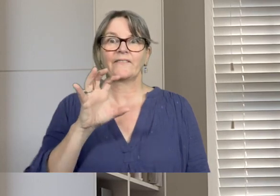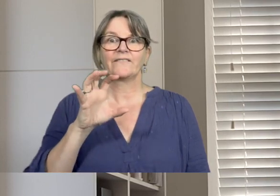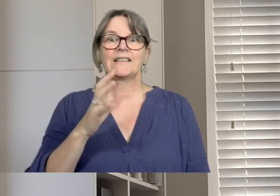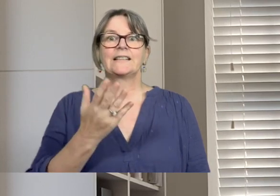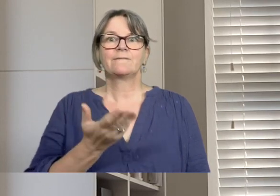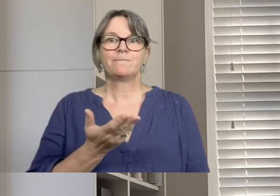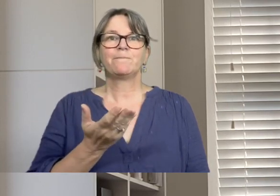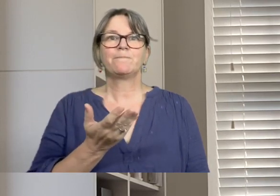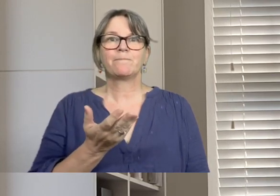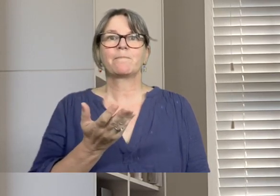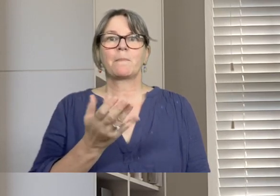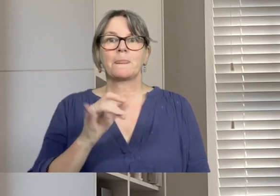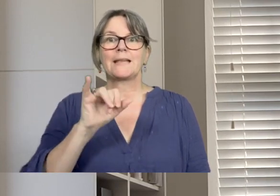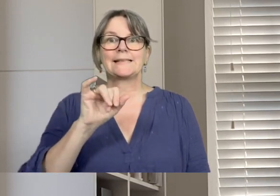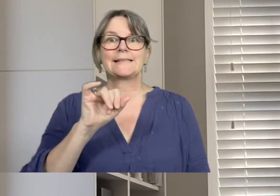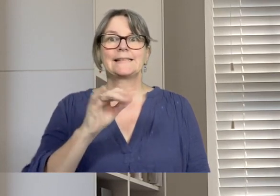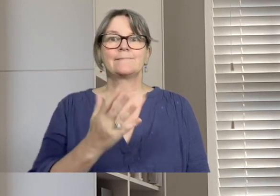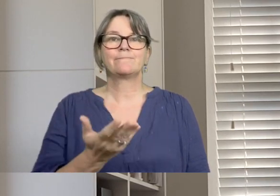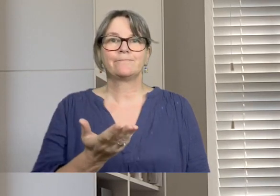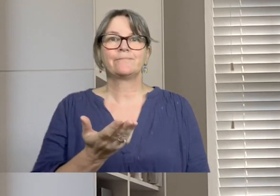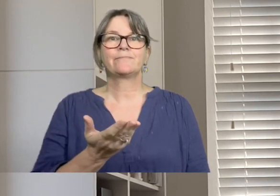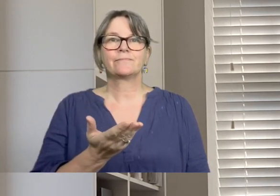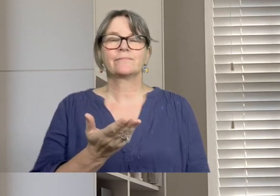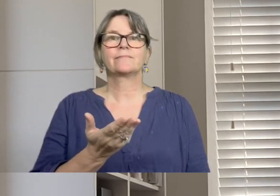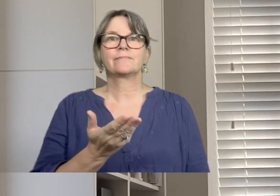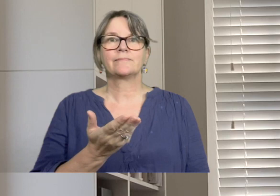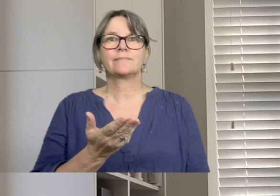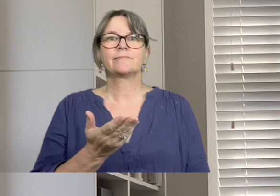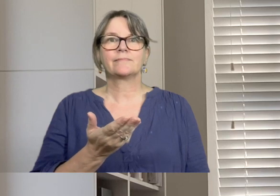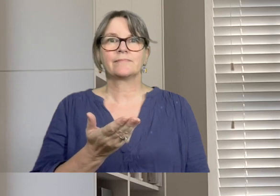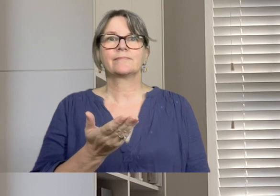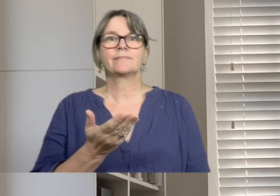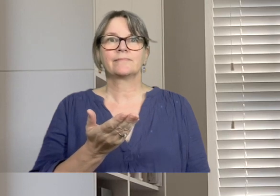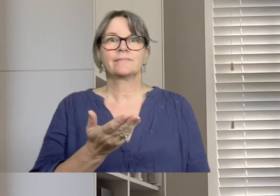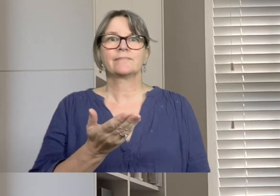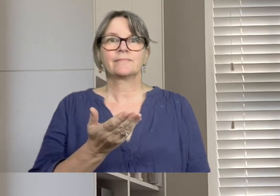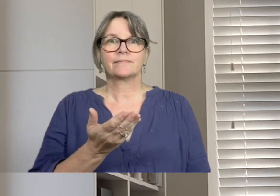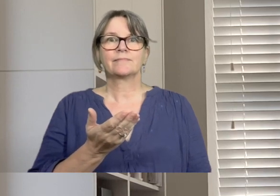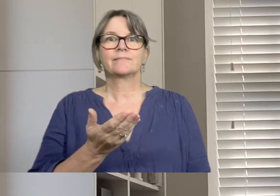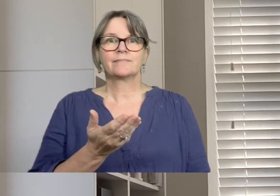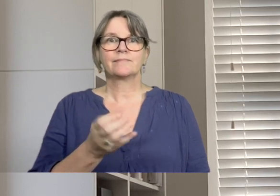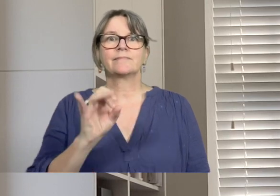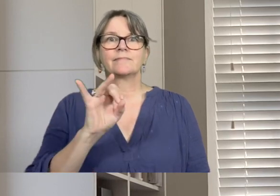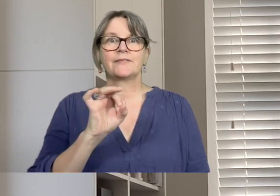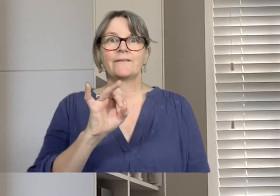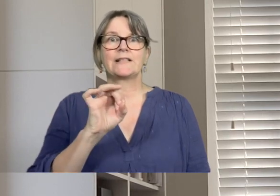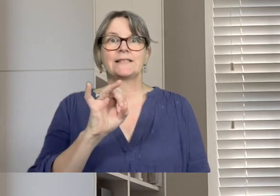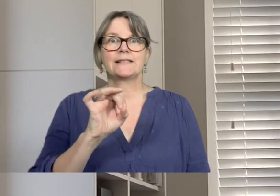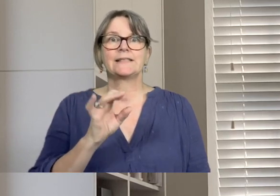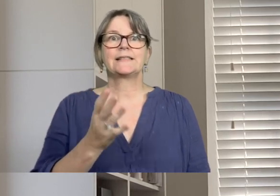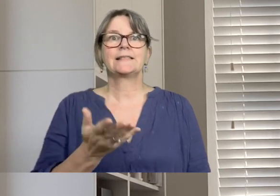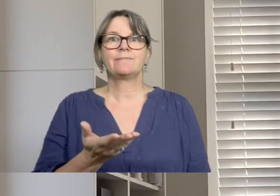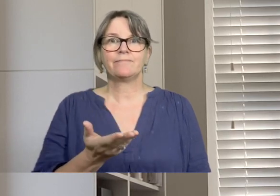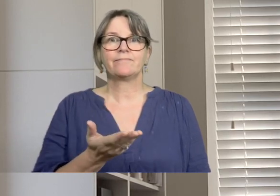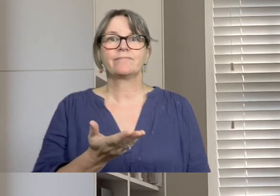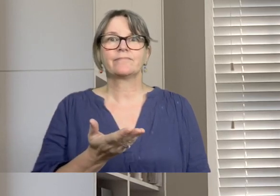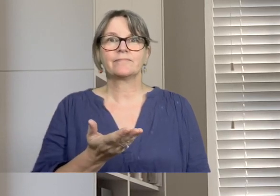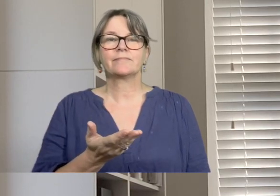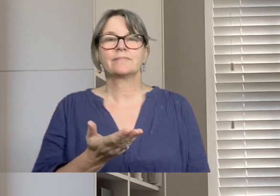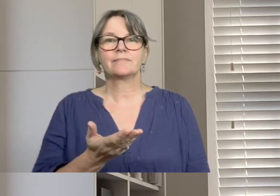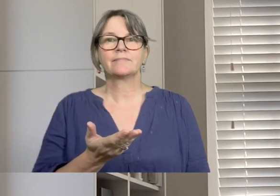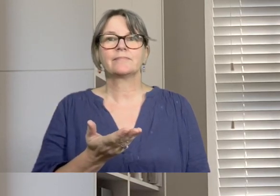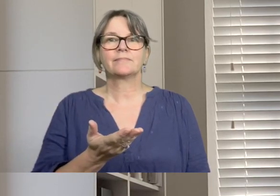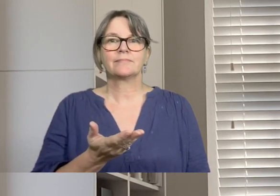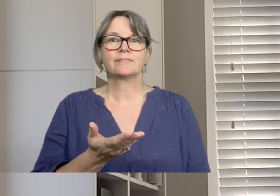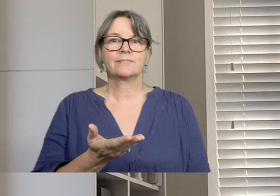5, 50, 2, 3, 4, 5, out, 2, 3, 4, 5, 60, 2, 3, 4, 5, out, 2,